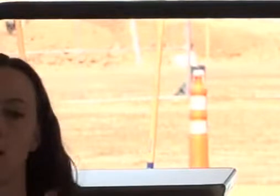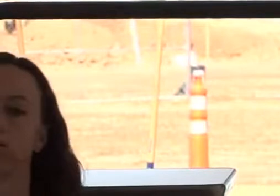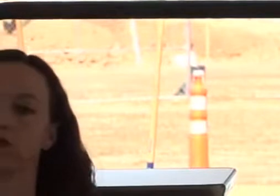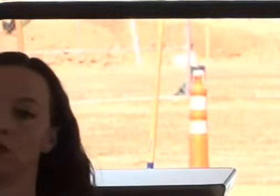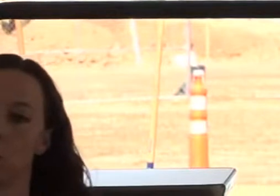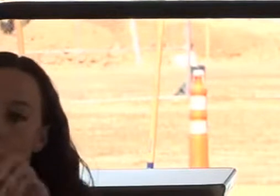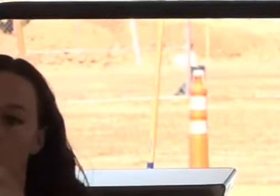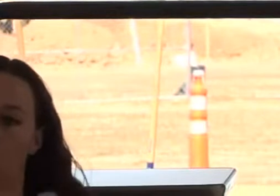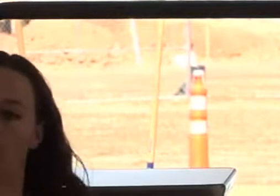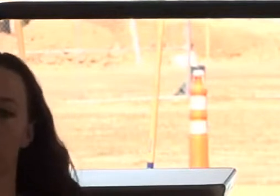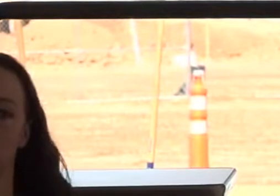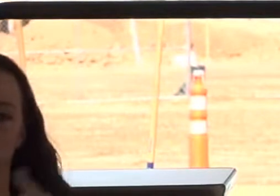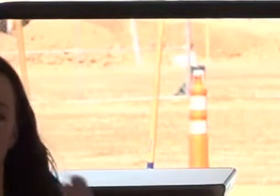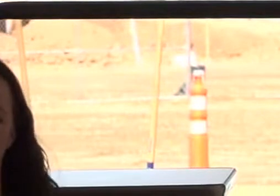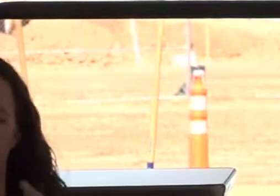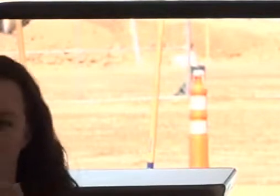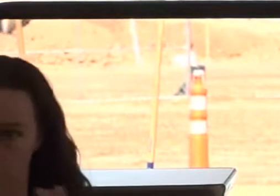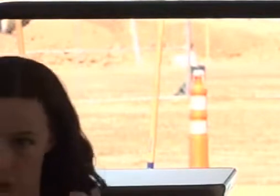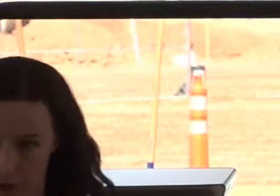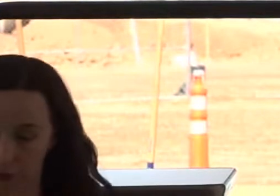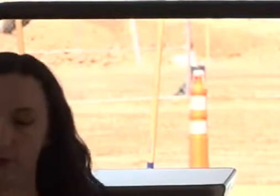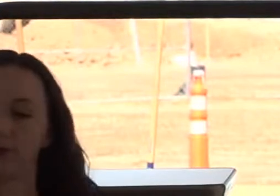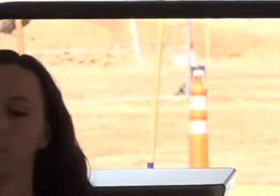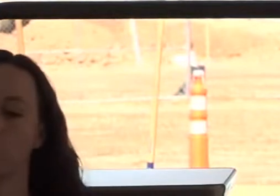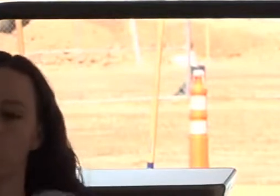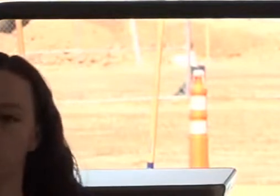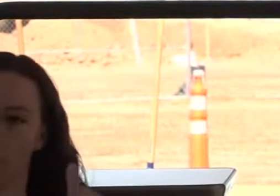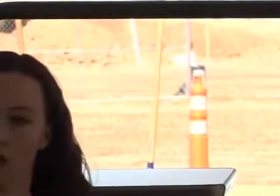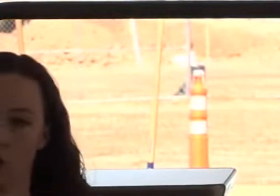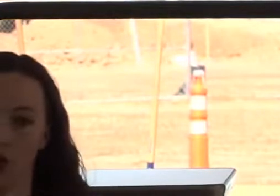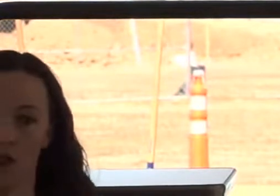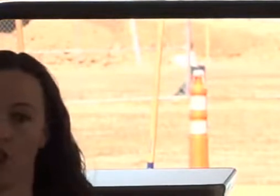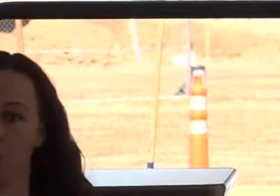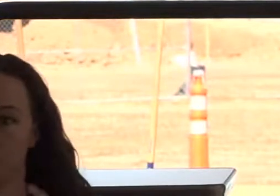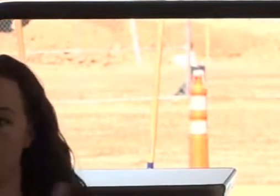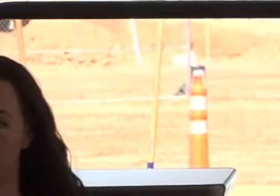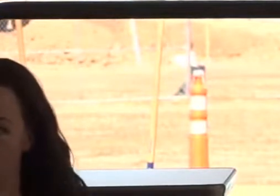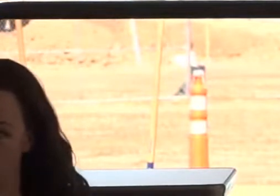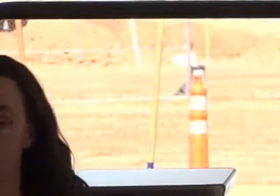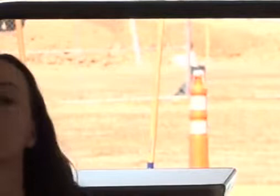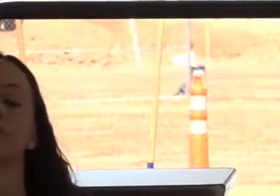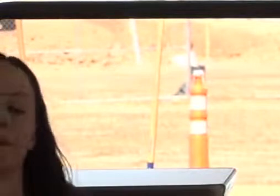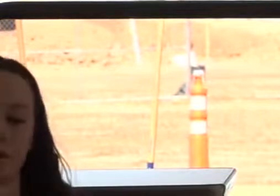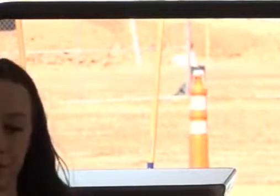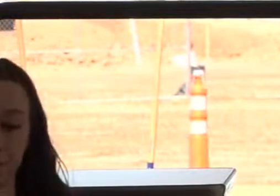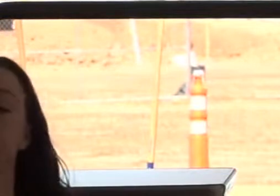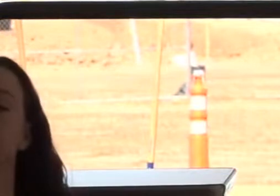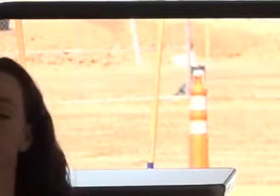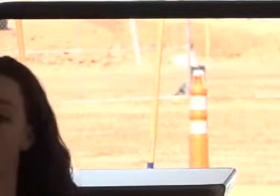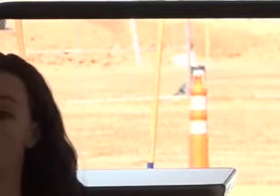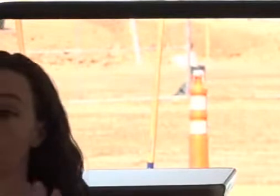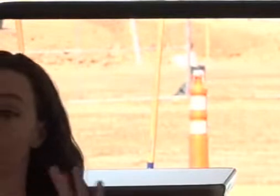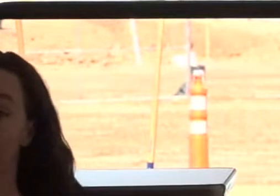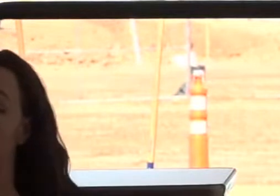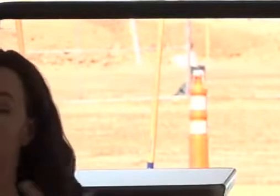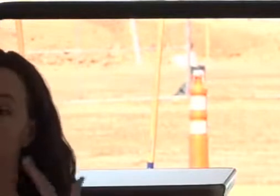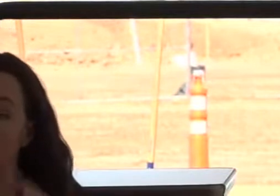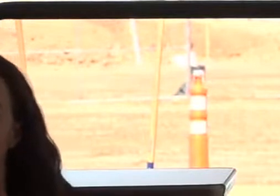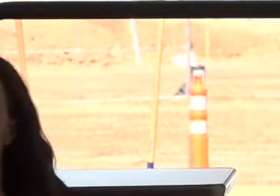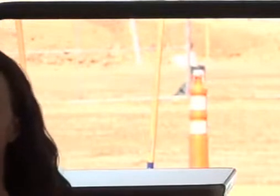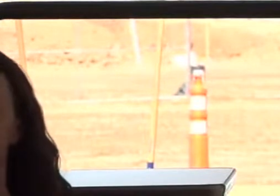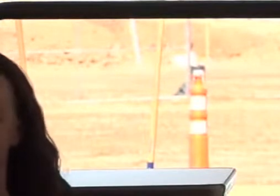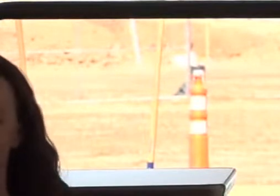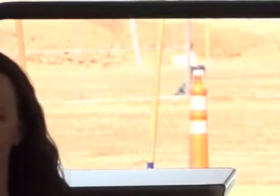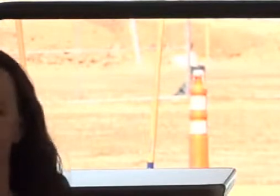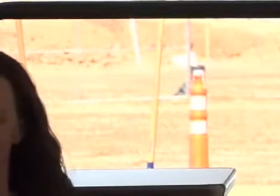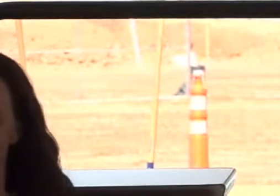environment at Clovis Community College as well as other colleges in the district. It's a very exciting time to serve on the